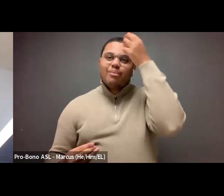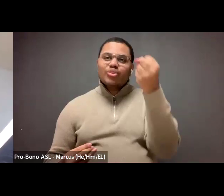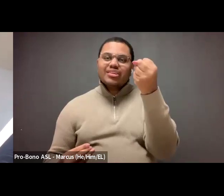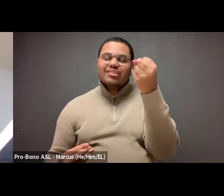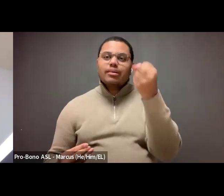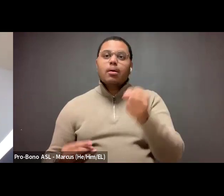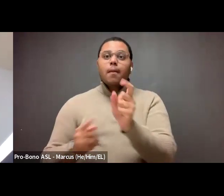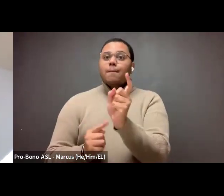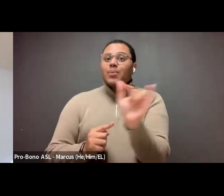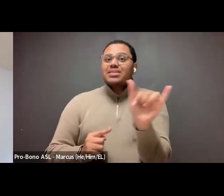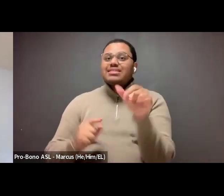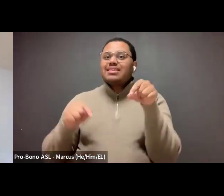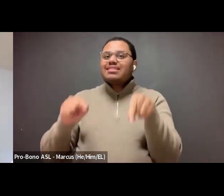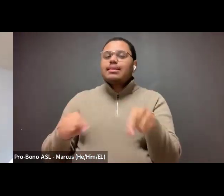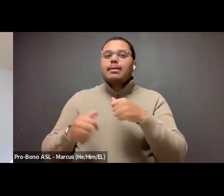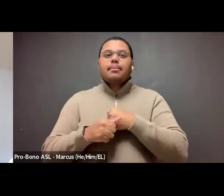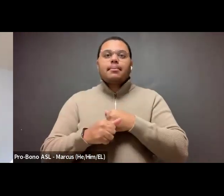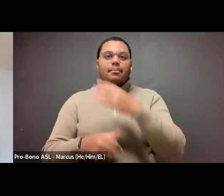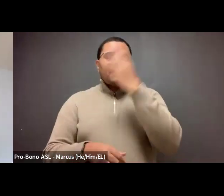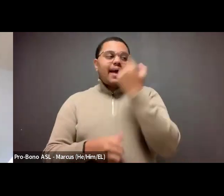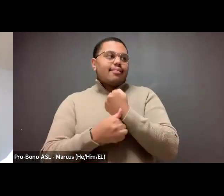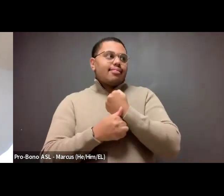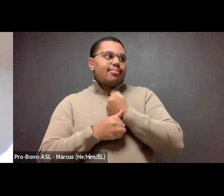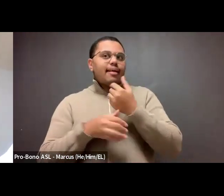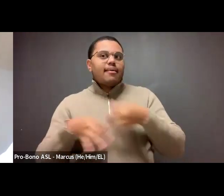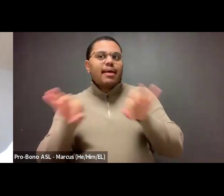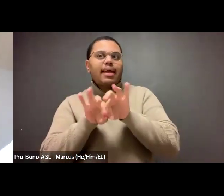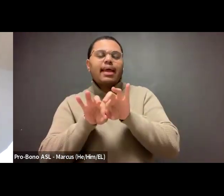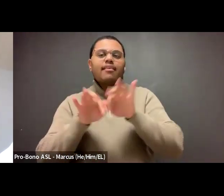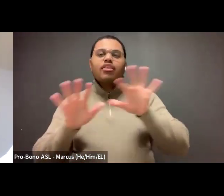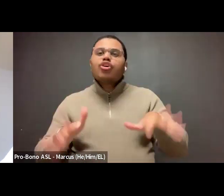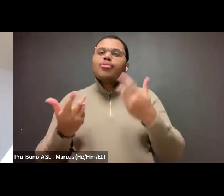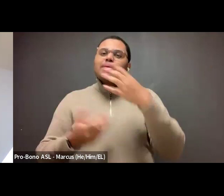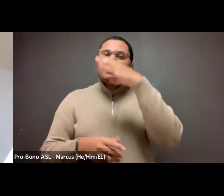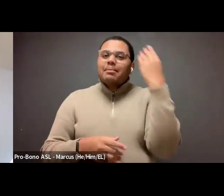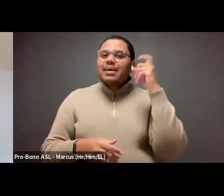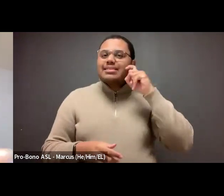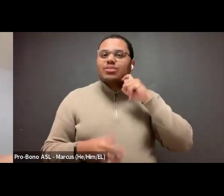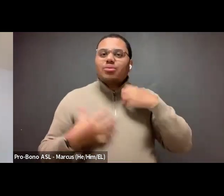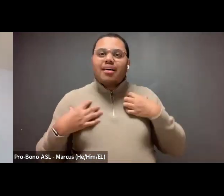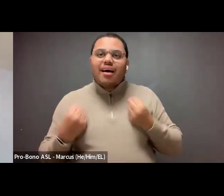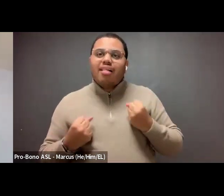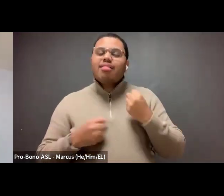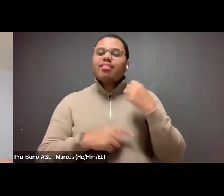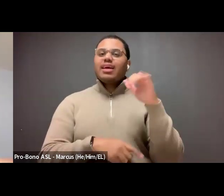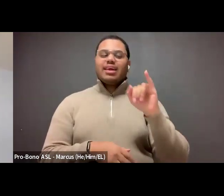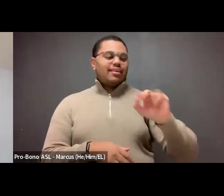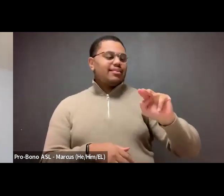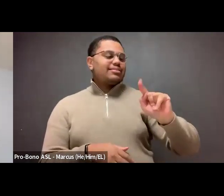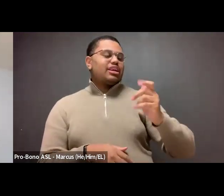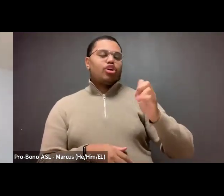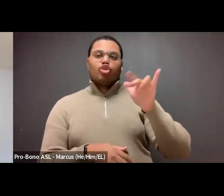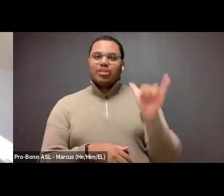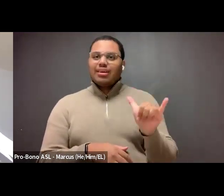like this of Black love matter. They increase Black sexual health and integrity. They increase Black